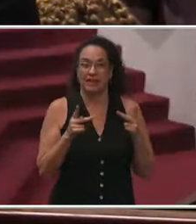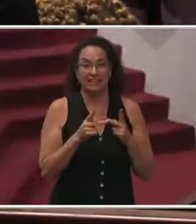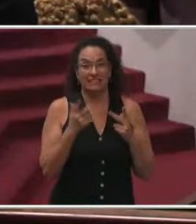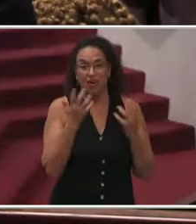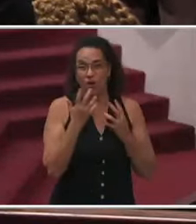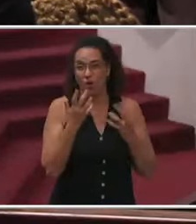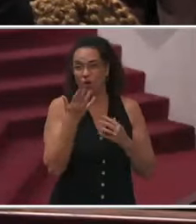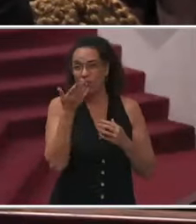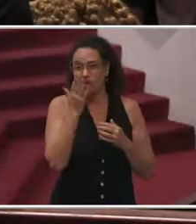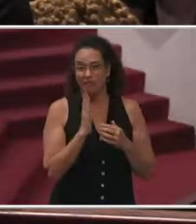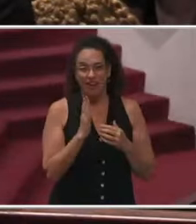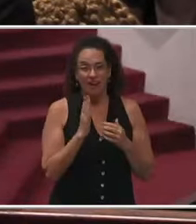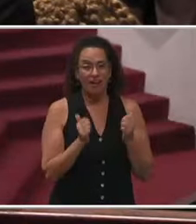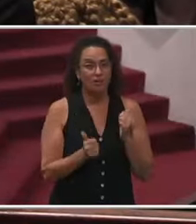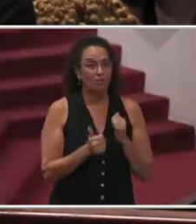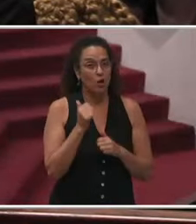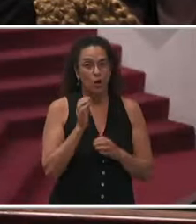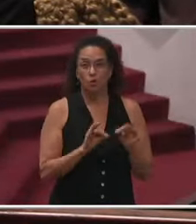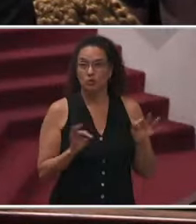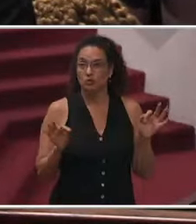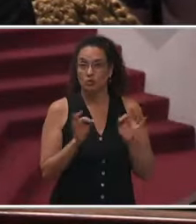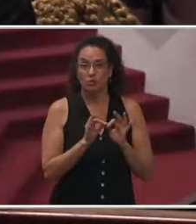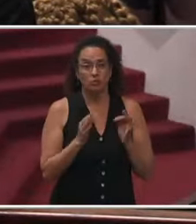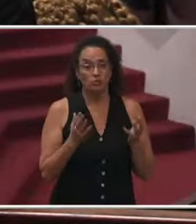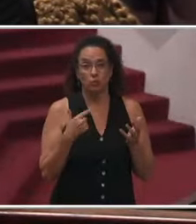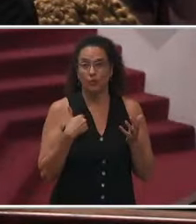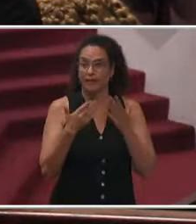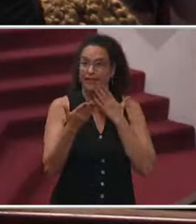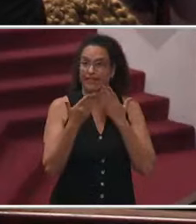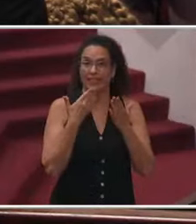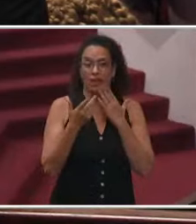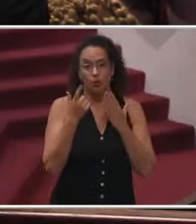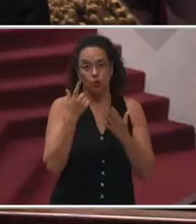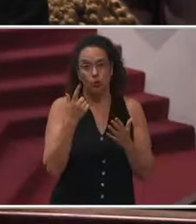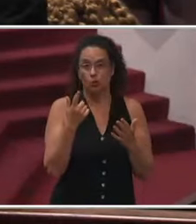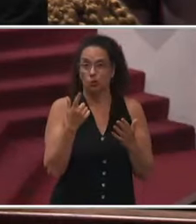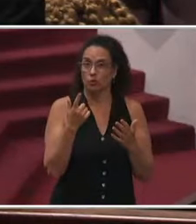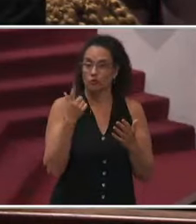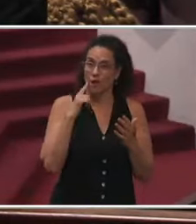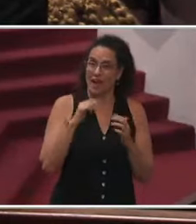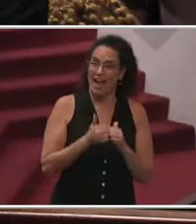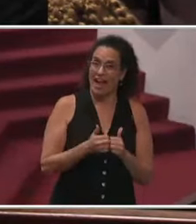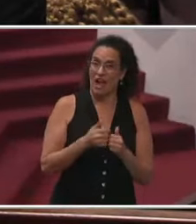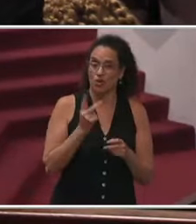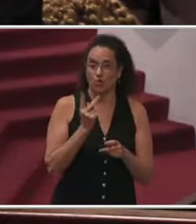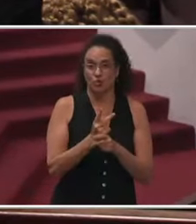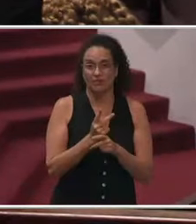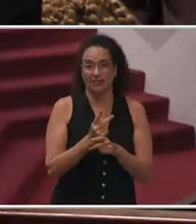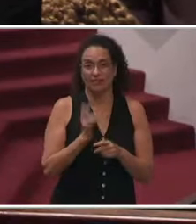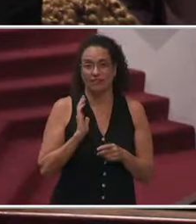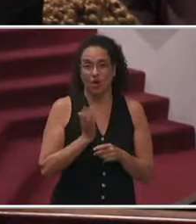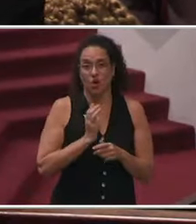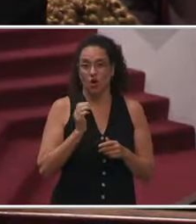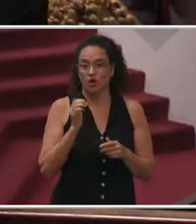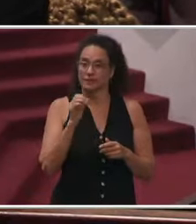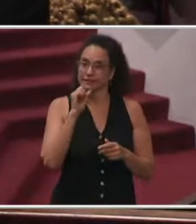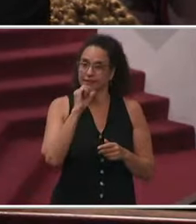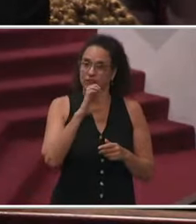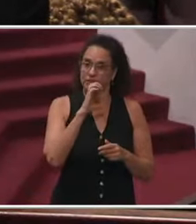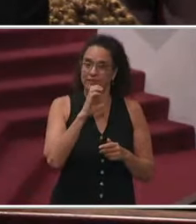God, most importantly, we thank you for how you have kept our seniors. God, we thank you